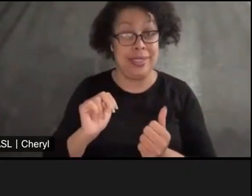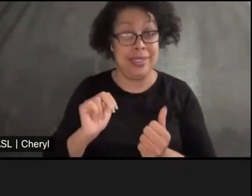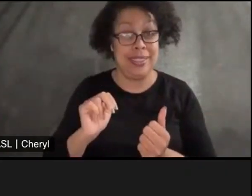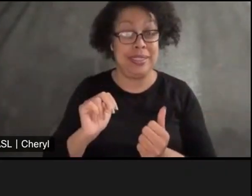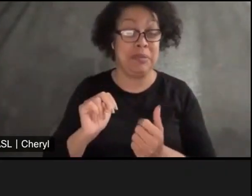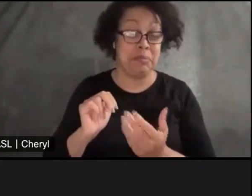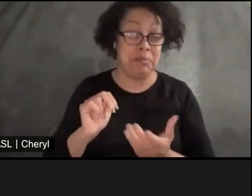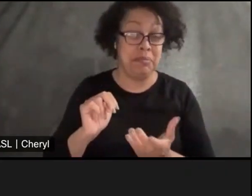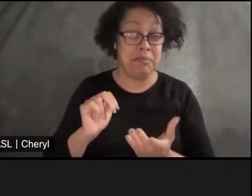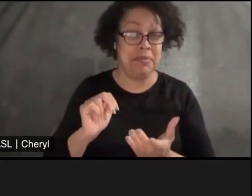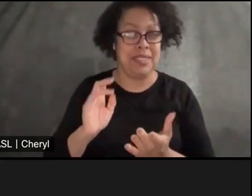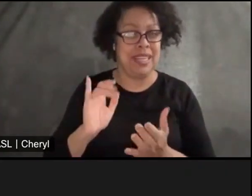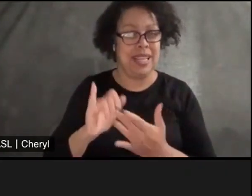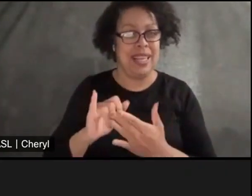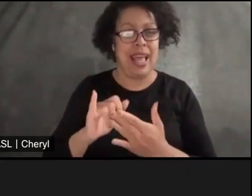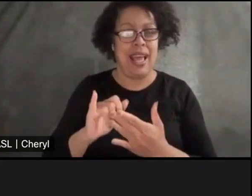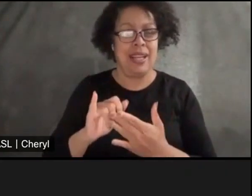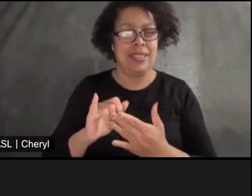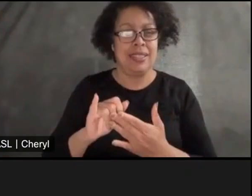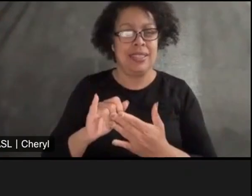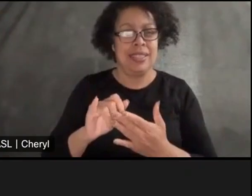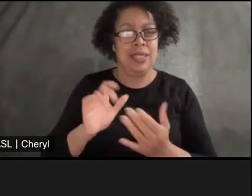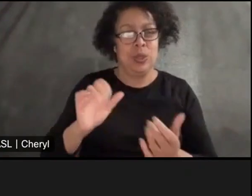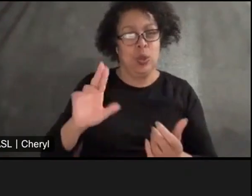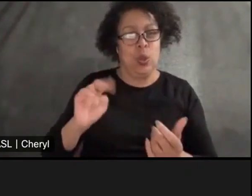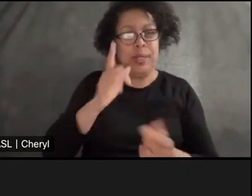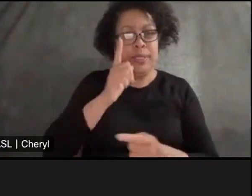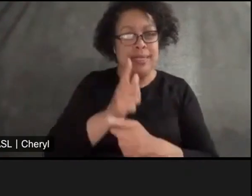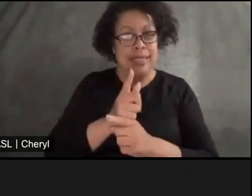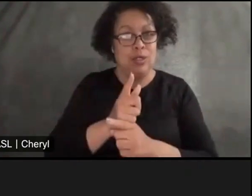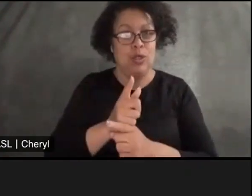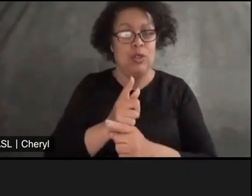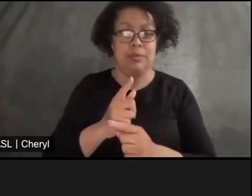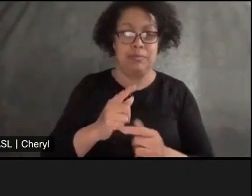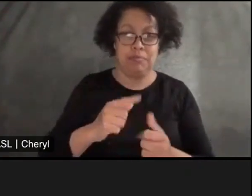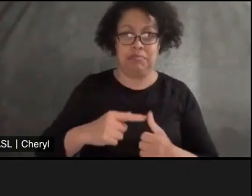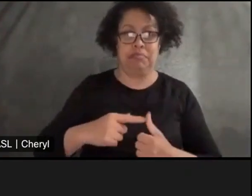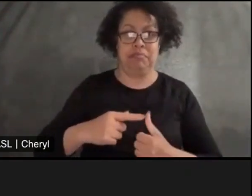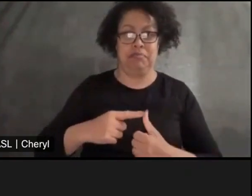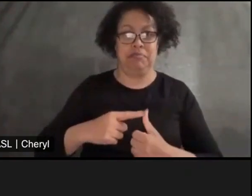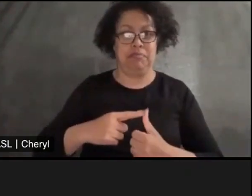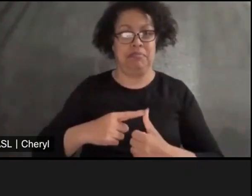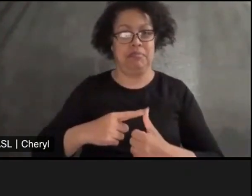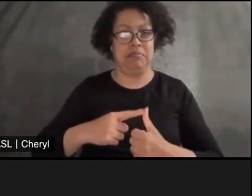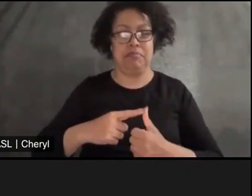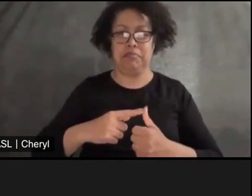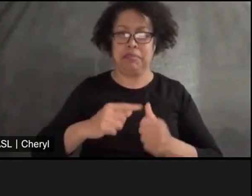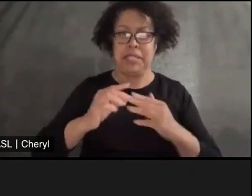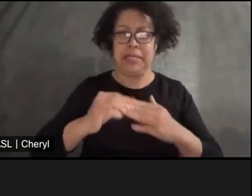it described the corn sister as being the one that essentially blazes the trail for